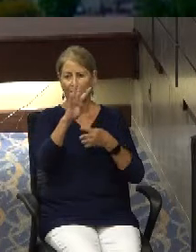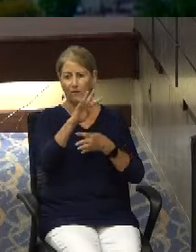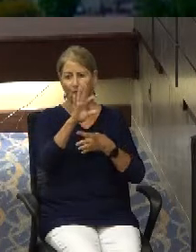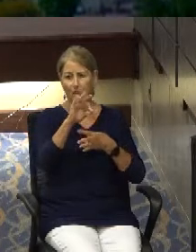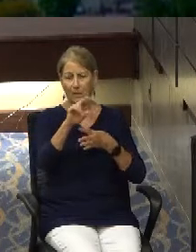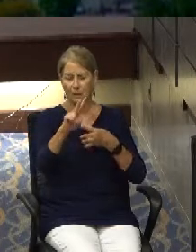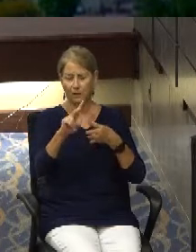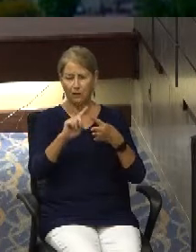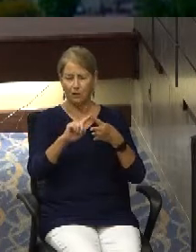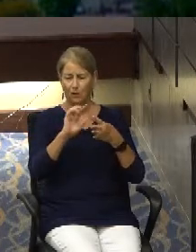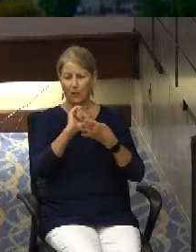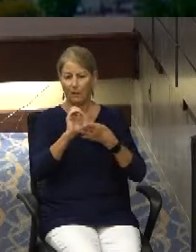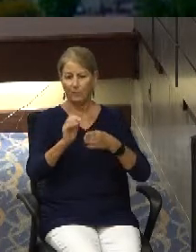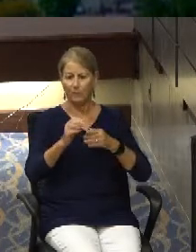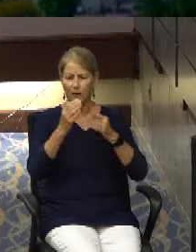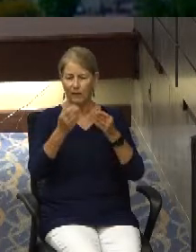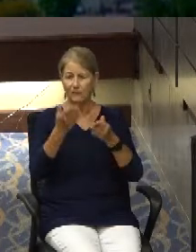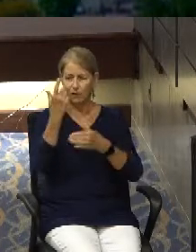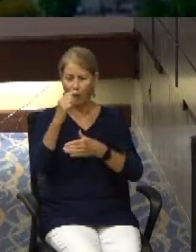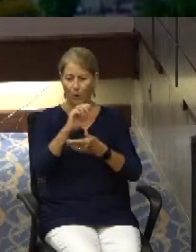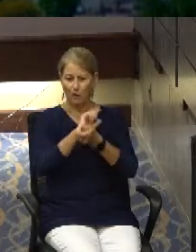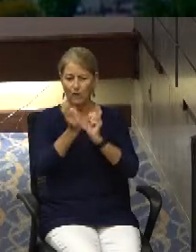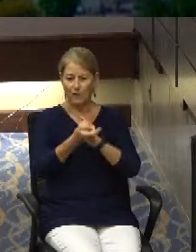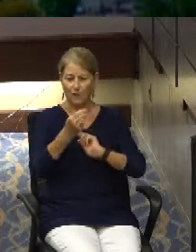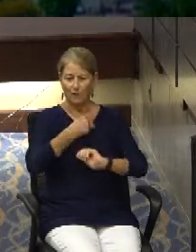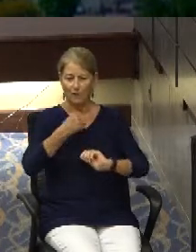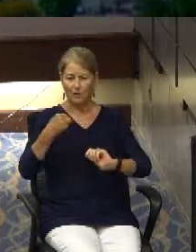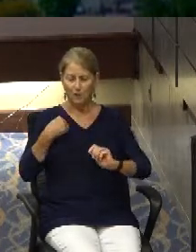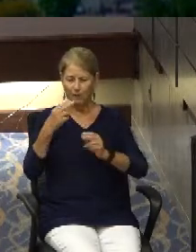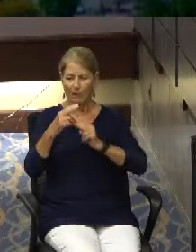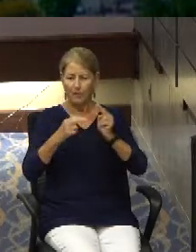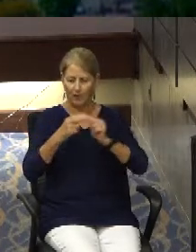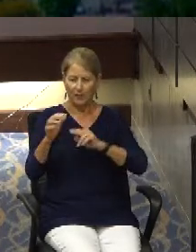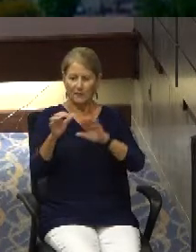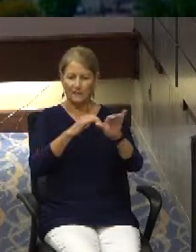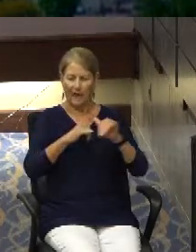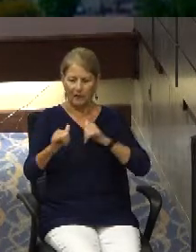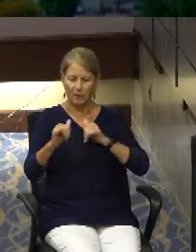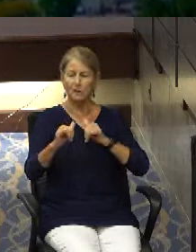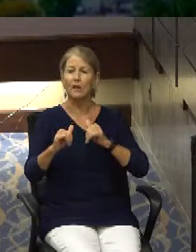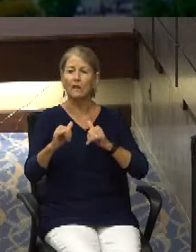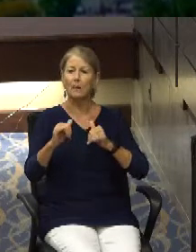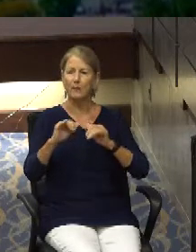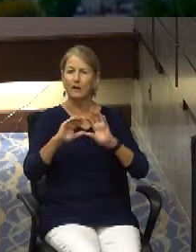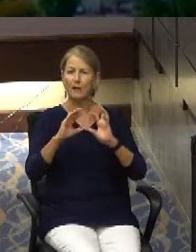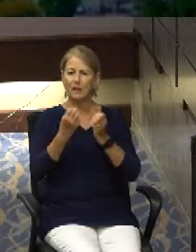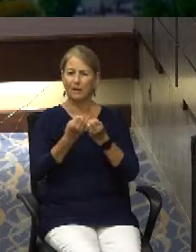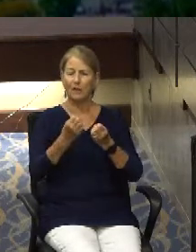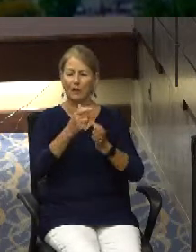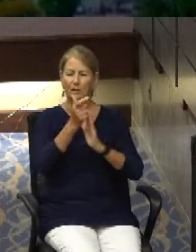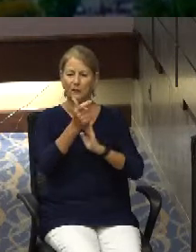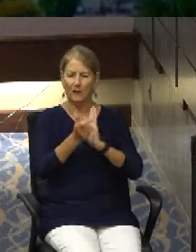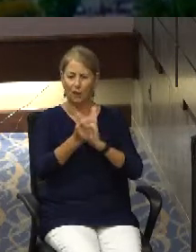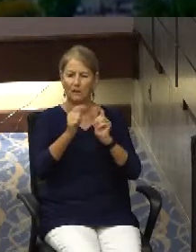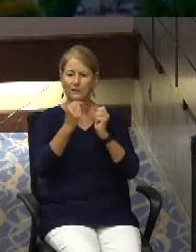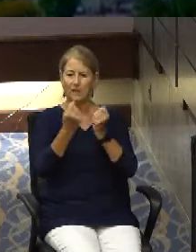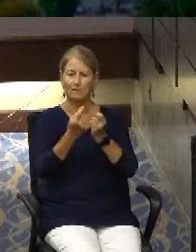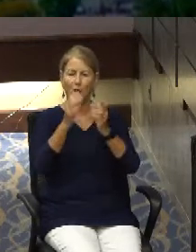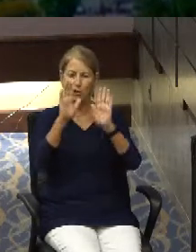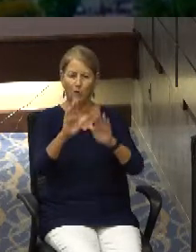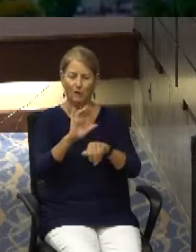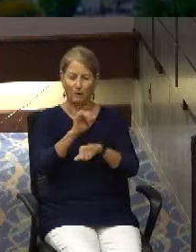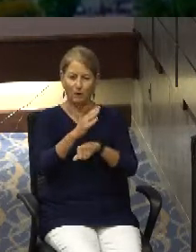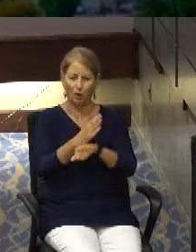that provides for changes to the membership of the Building Standards Committee. Our legal team's done a great job of working through